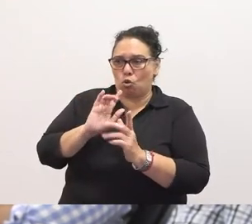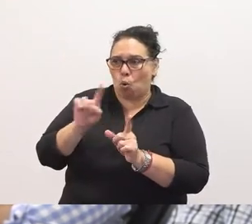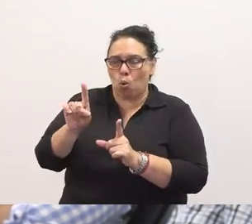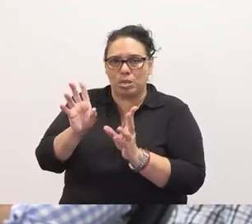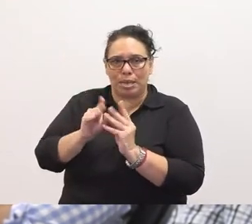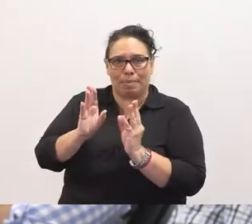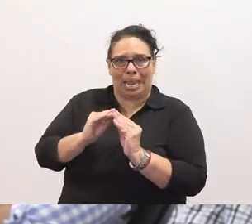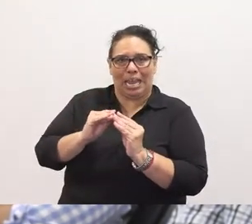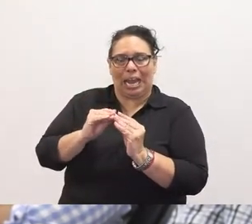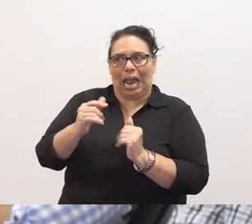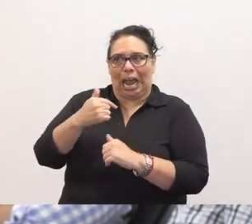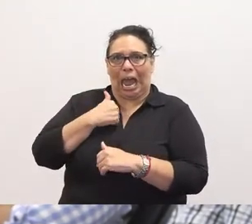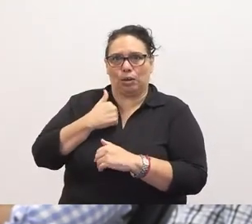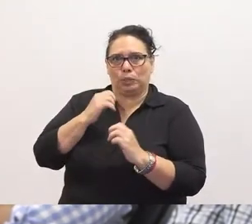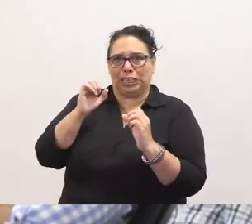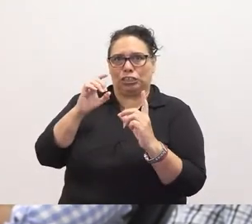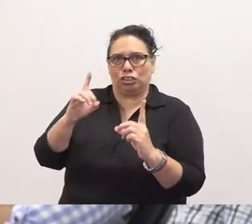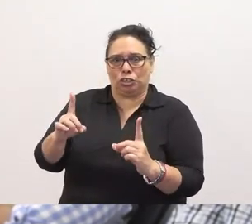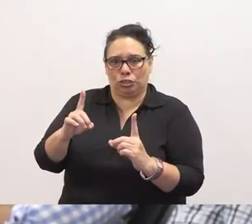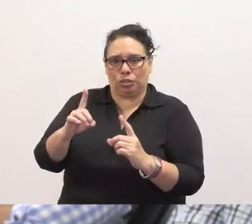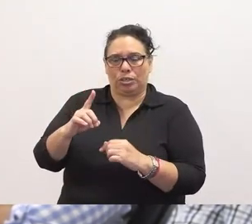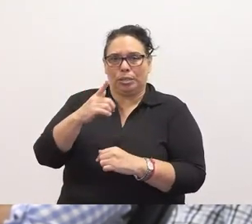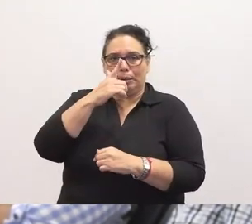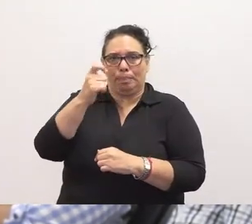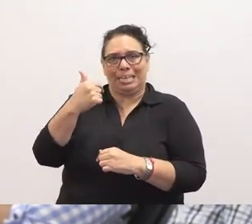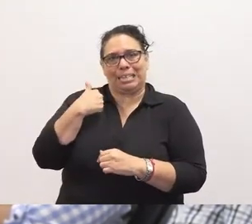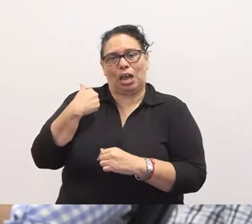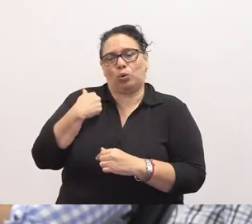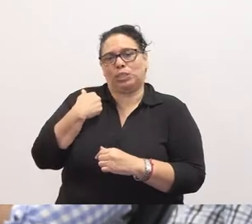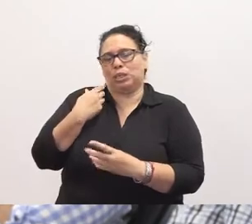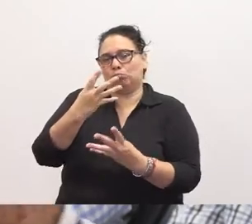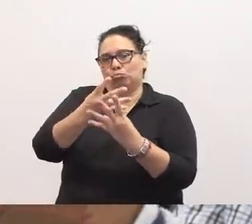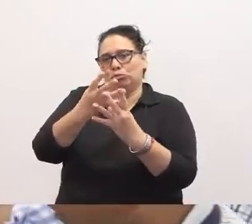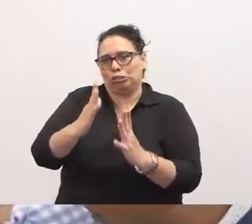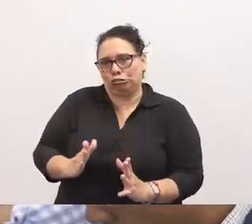as I was in the Khmer Rouge prisoner camp.